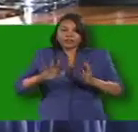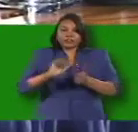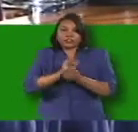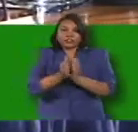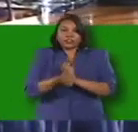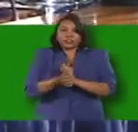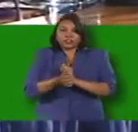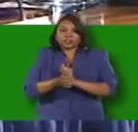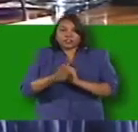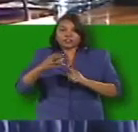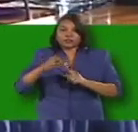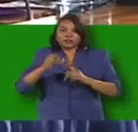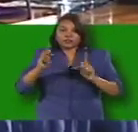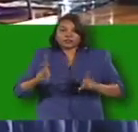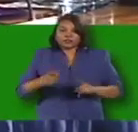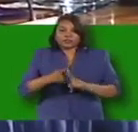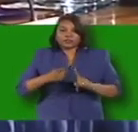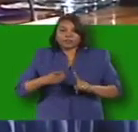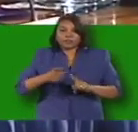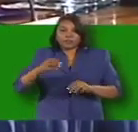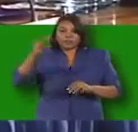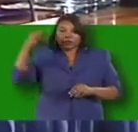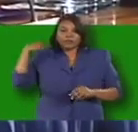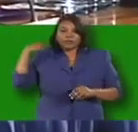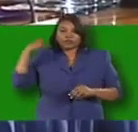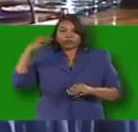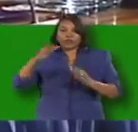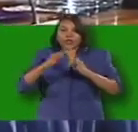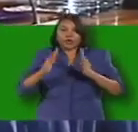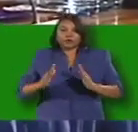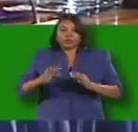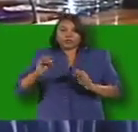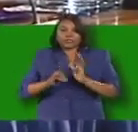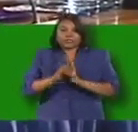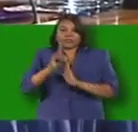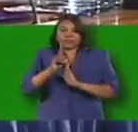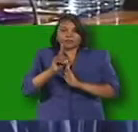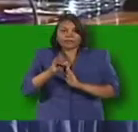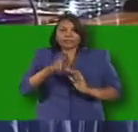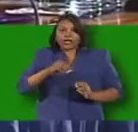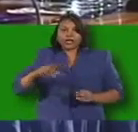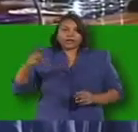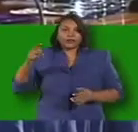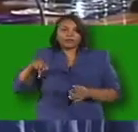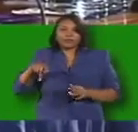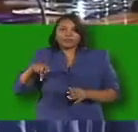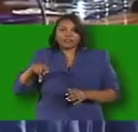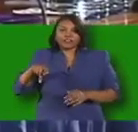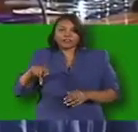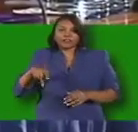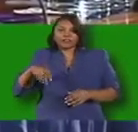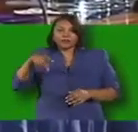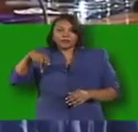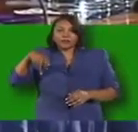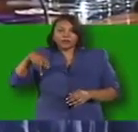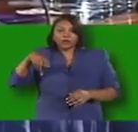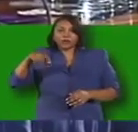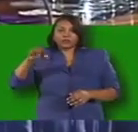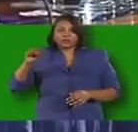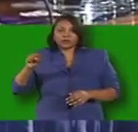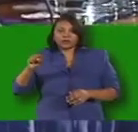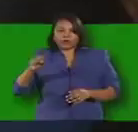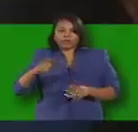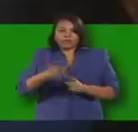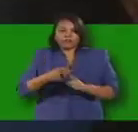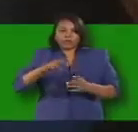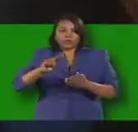the Environment Policy and Planning Division, Ministry of Housing and Development, and Professor Paul Shaw, Professor of Geography in the Faculty